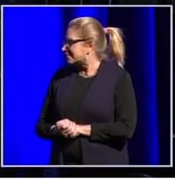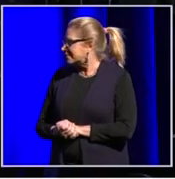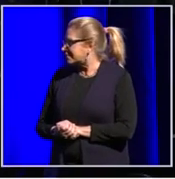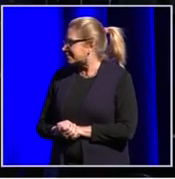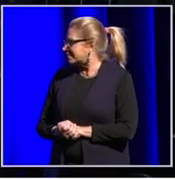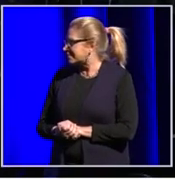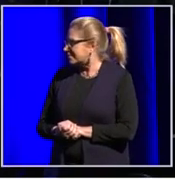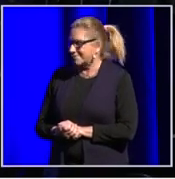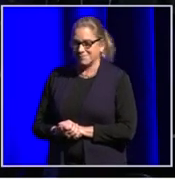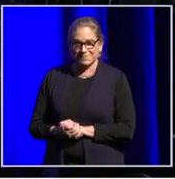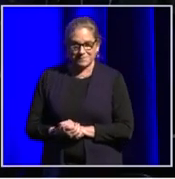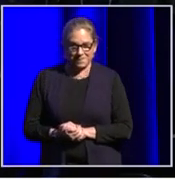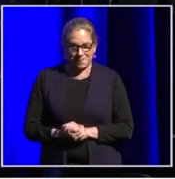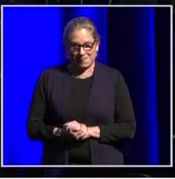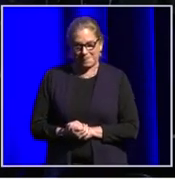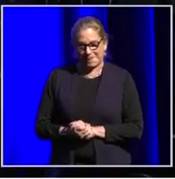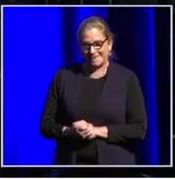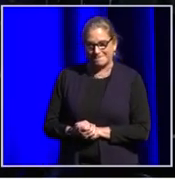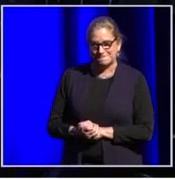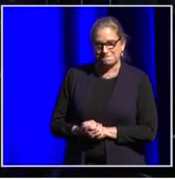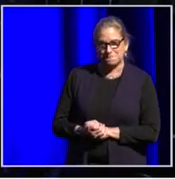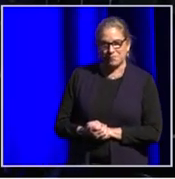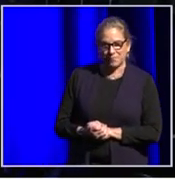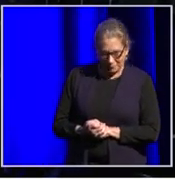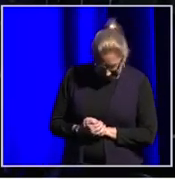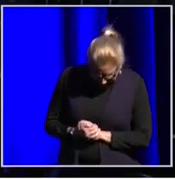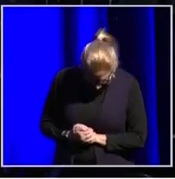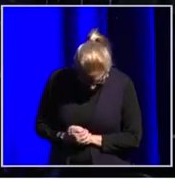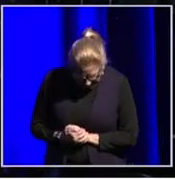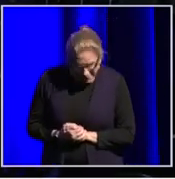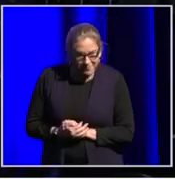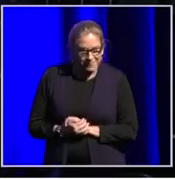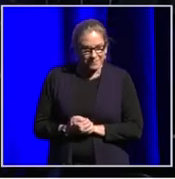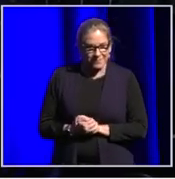How are you? I'm well. Congratulations. Thank you.